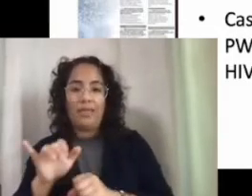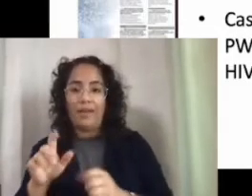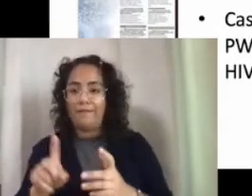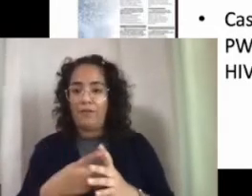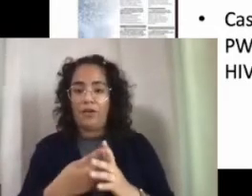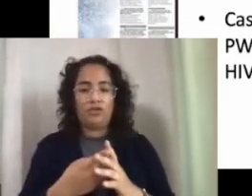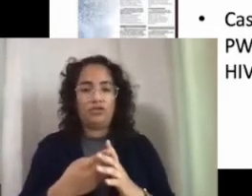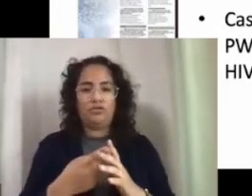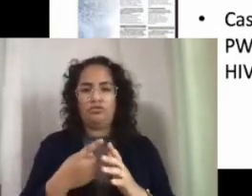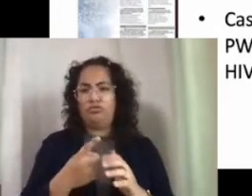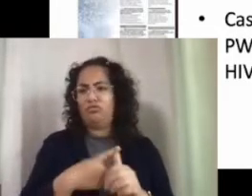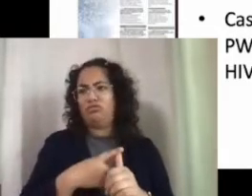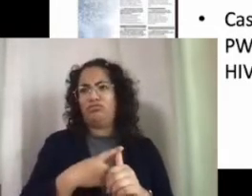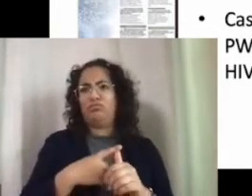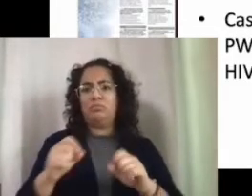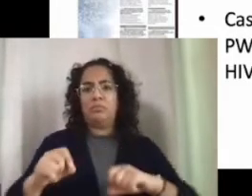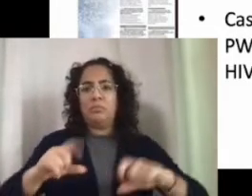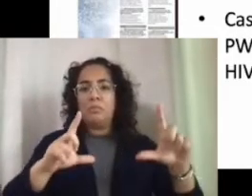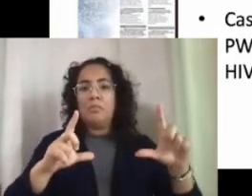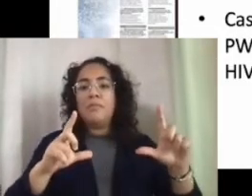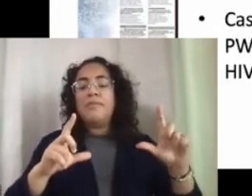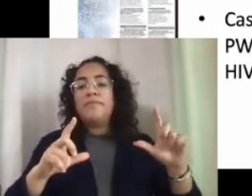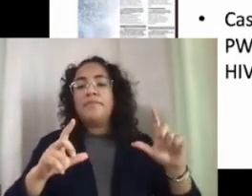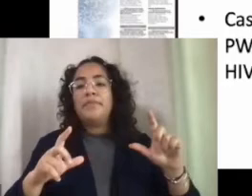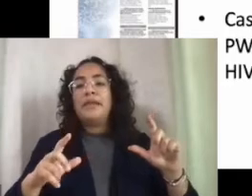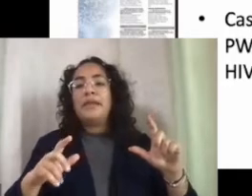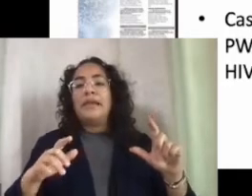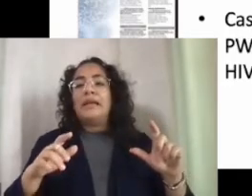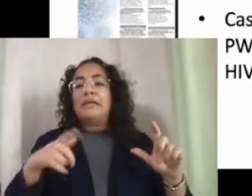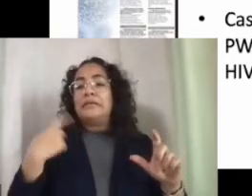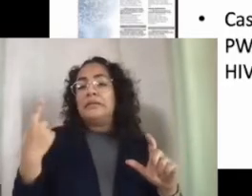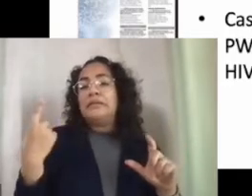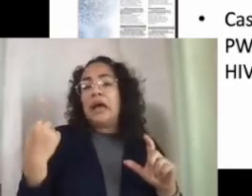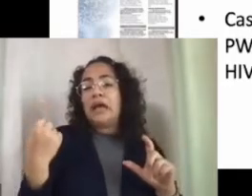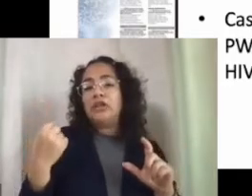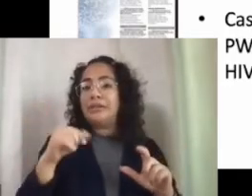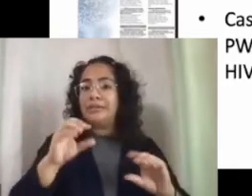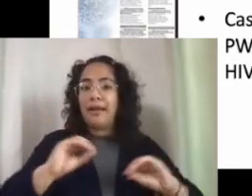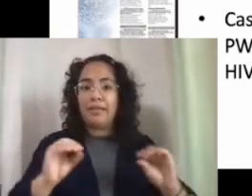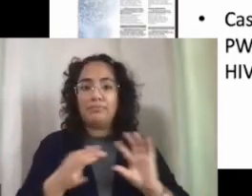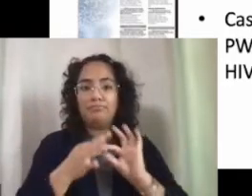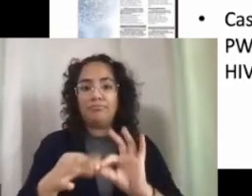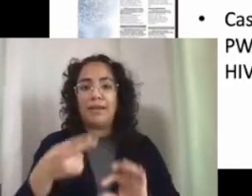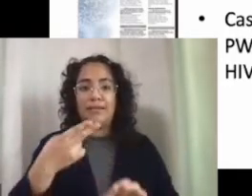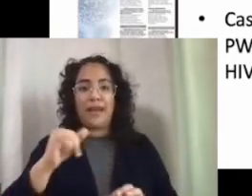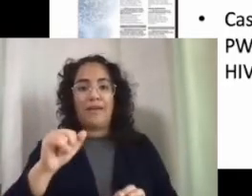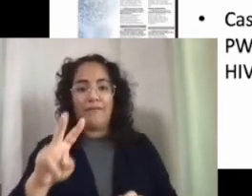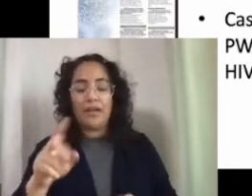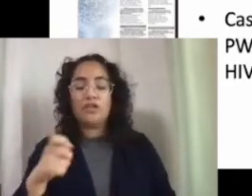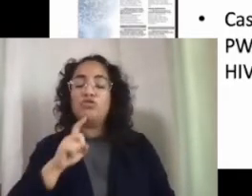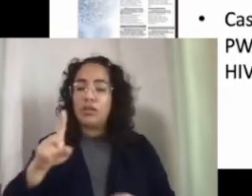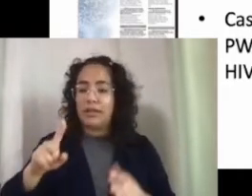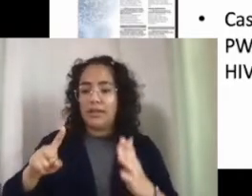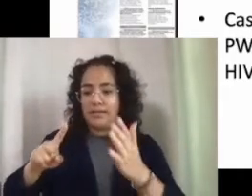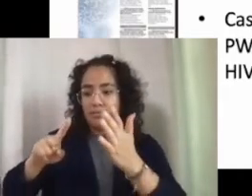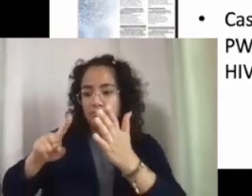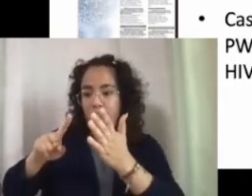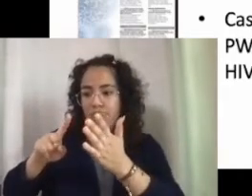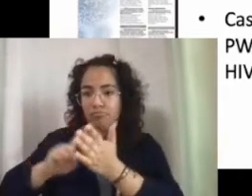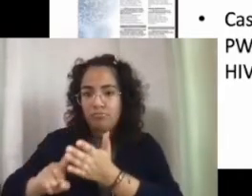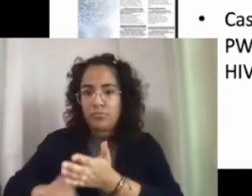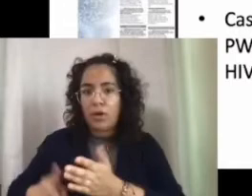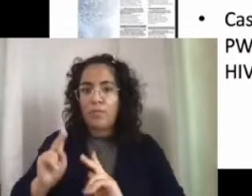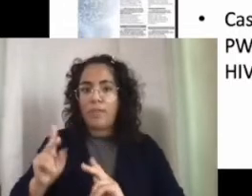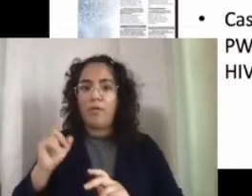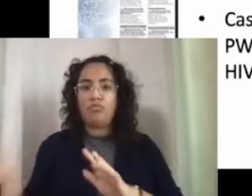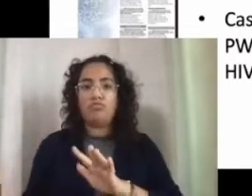about a year ago and actually had nothing to do with HIV. It was an analysis of people who showed up at the emergency room